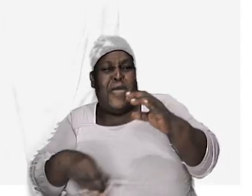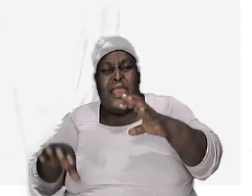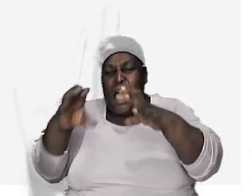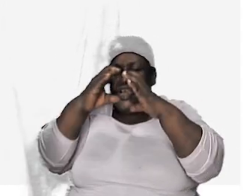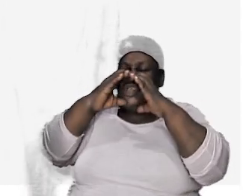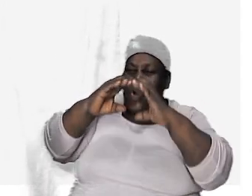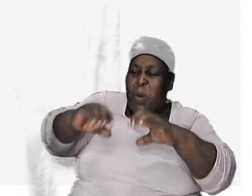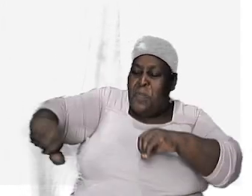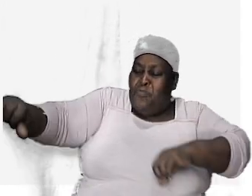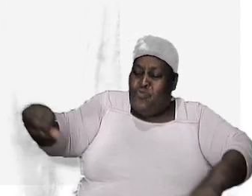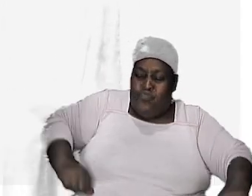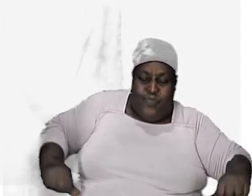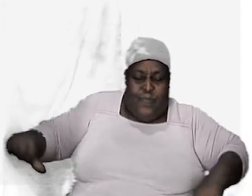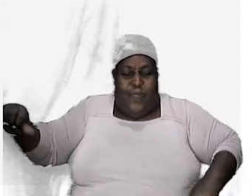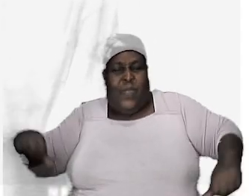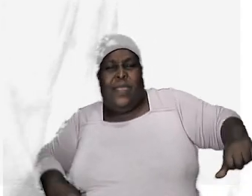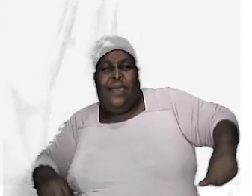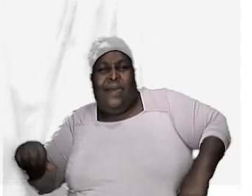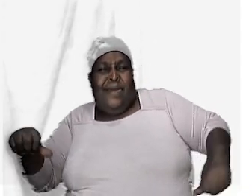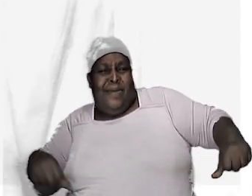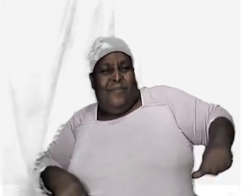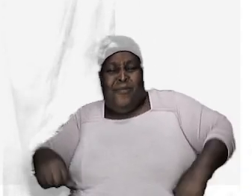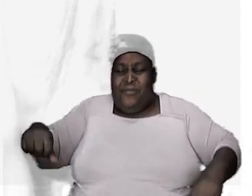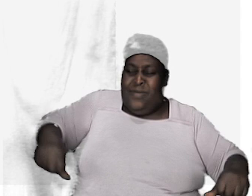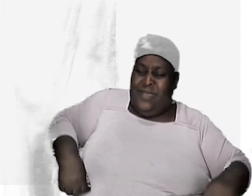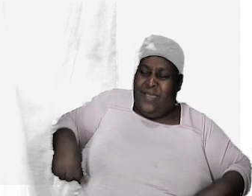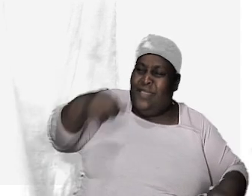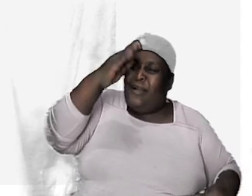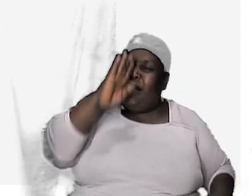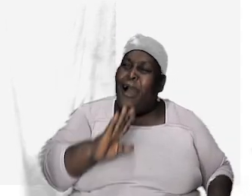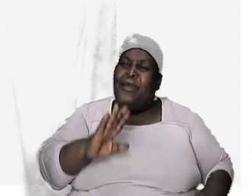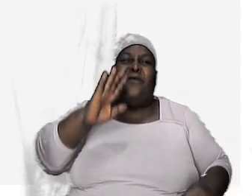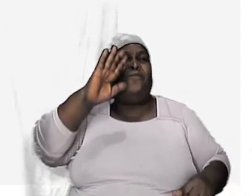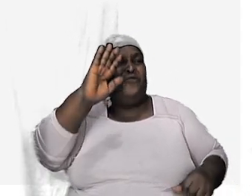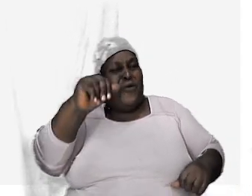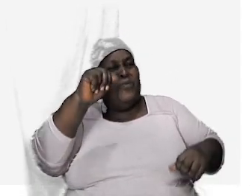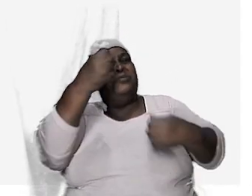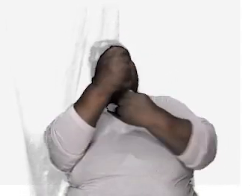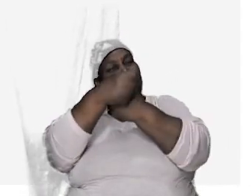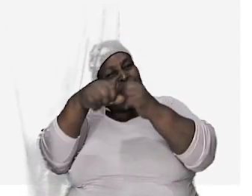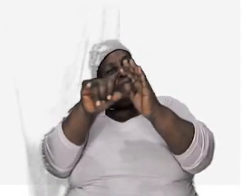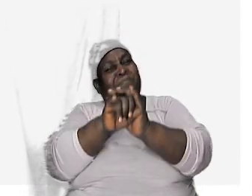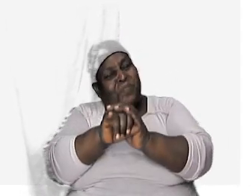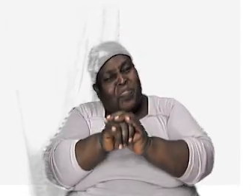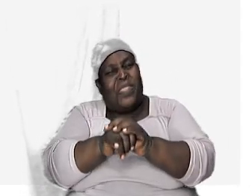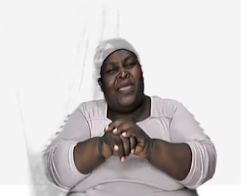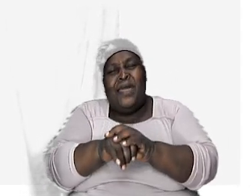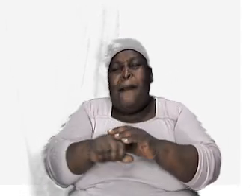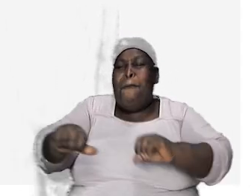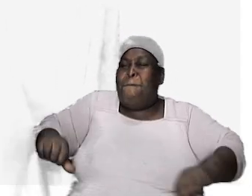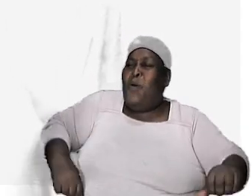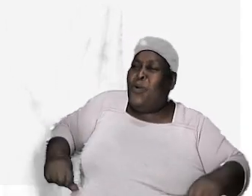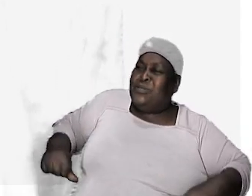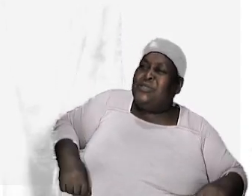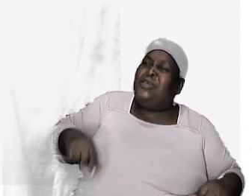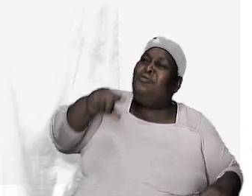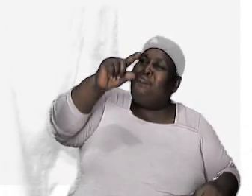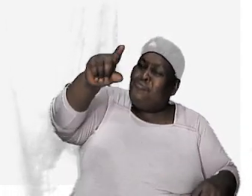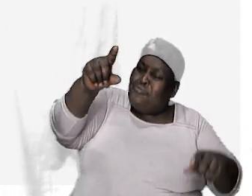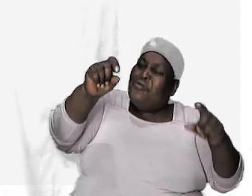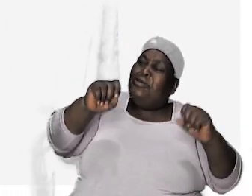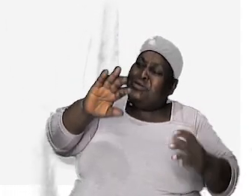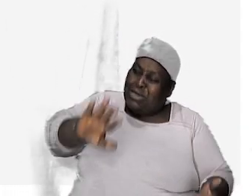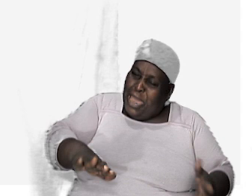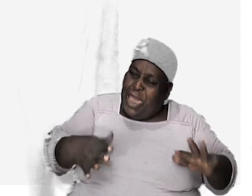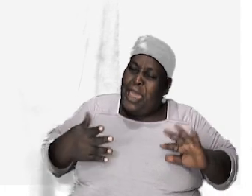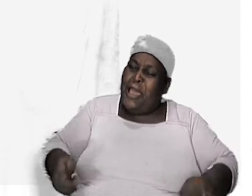are boasting in the God of your salvation. You are boasting at the fact that you should have been dead, but there was a God who held